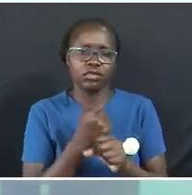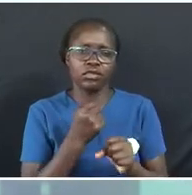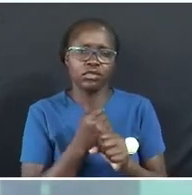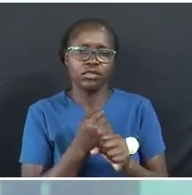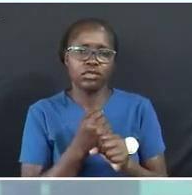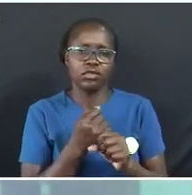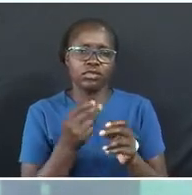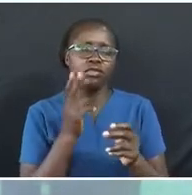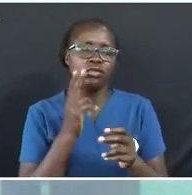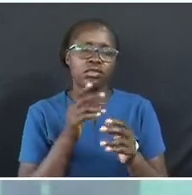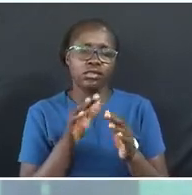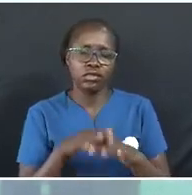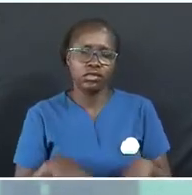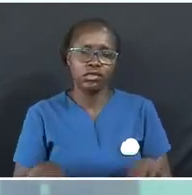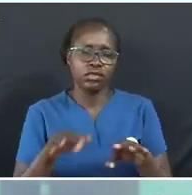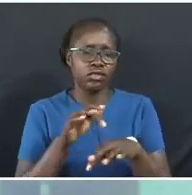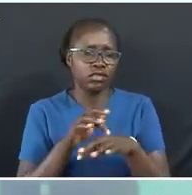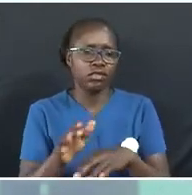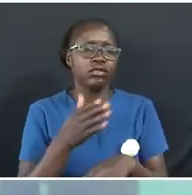his vineyard very early in the morning.